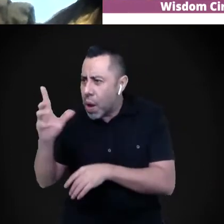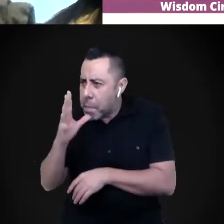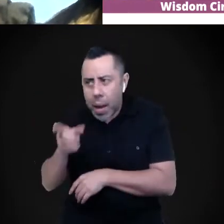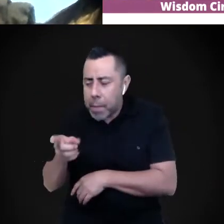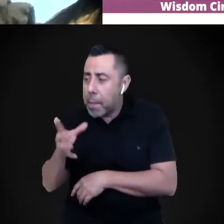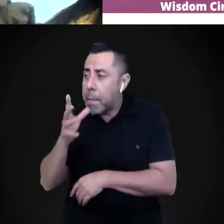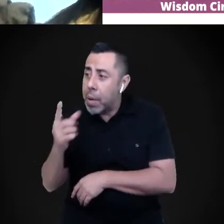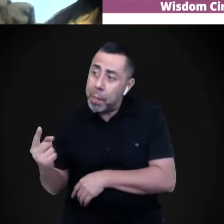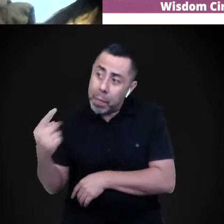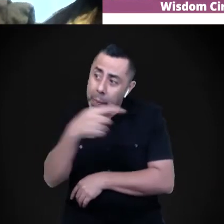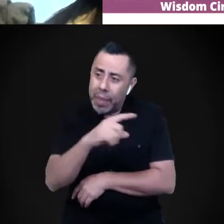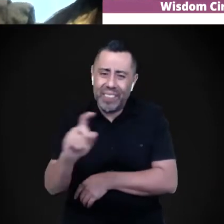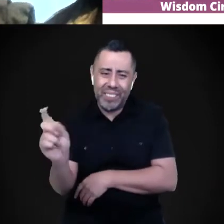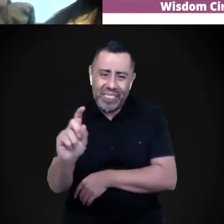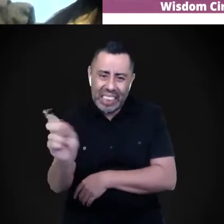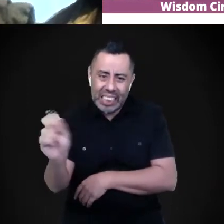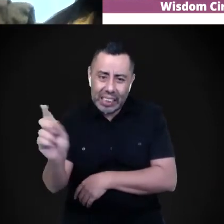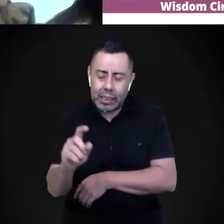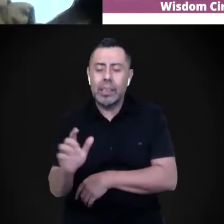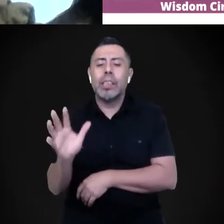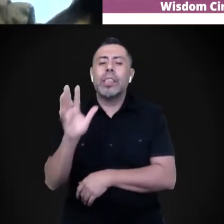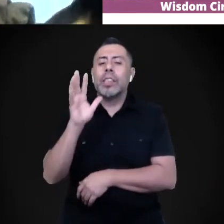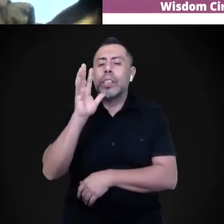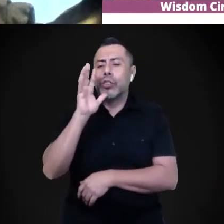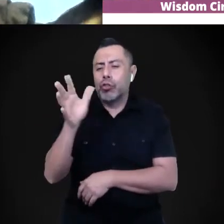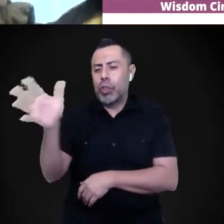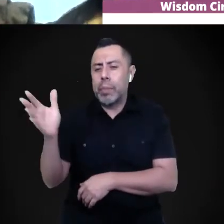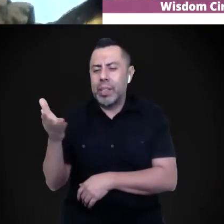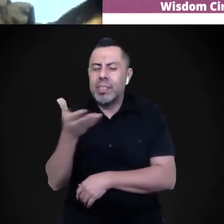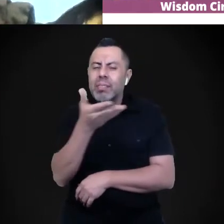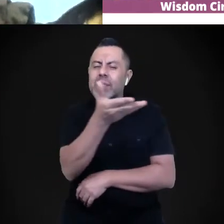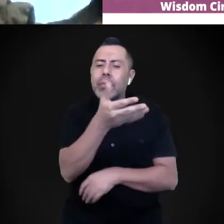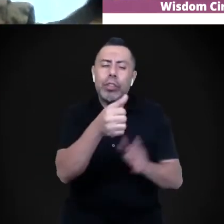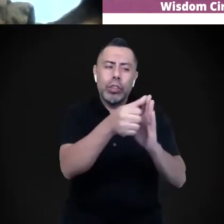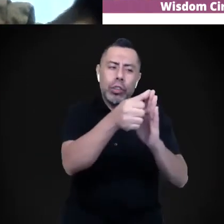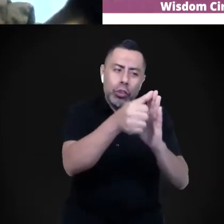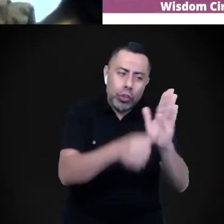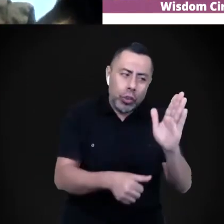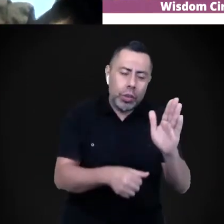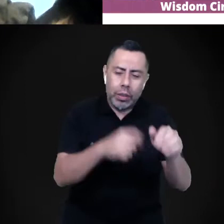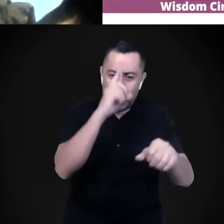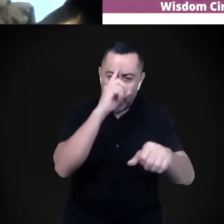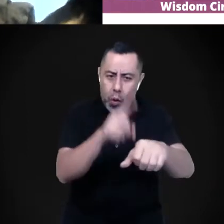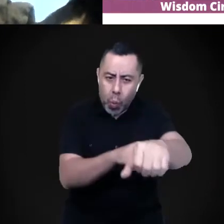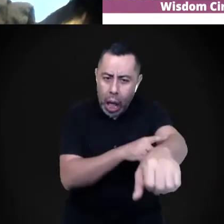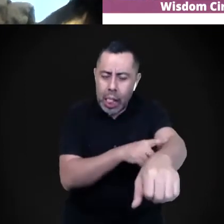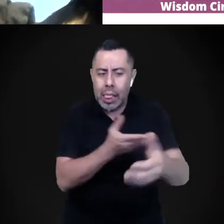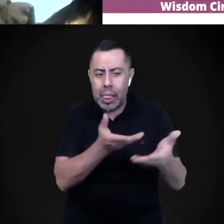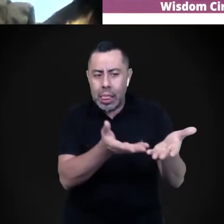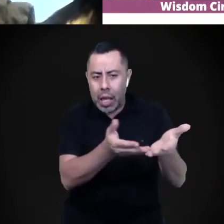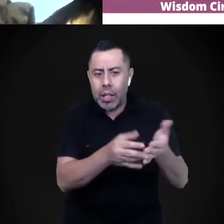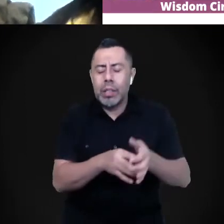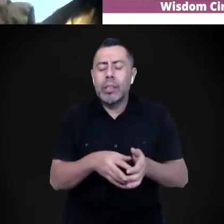had surgery and had been there for a while, and she was very worried that her mom wasn't going to